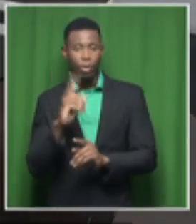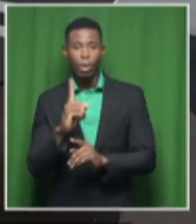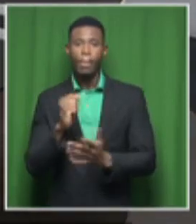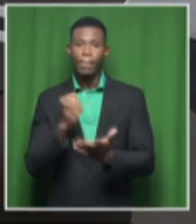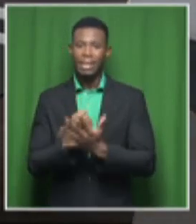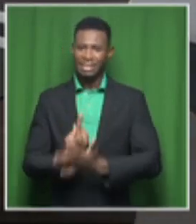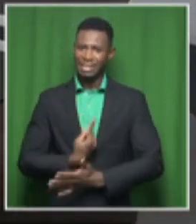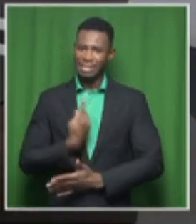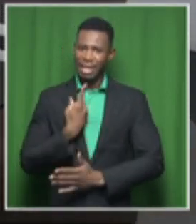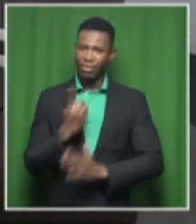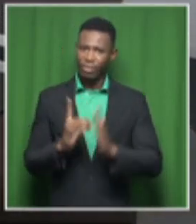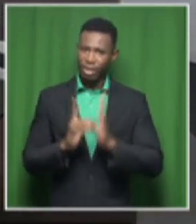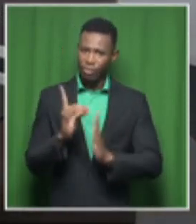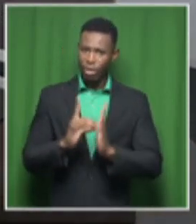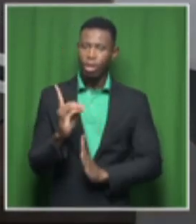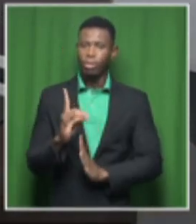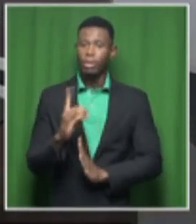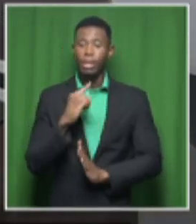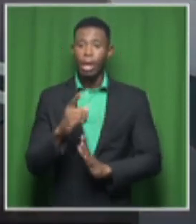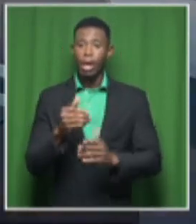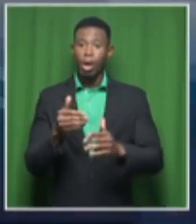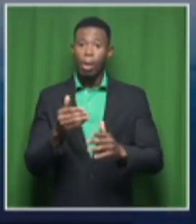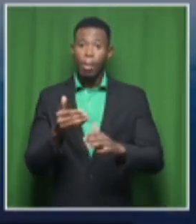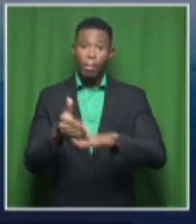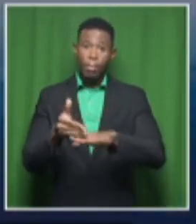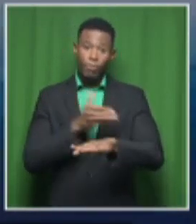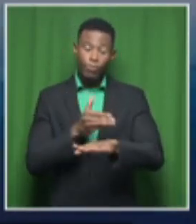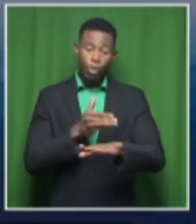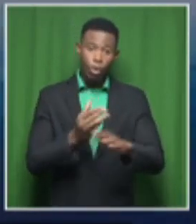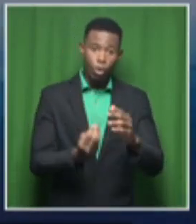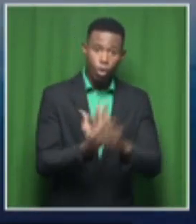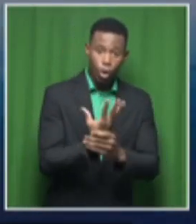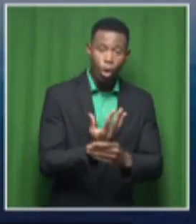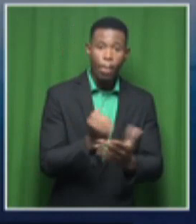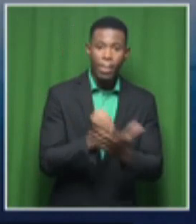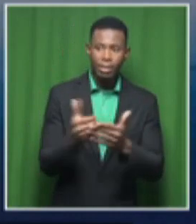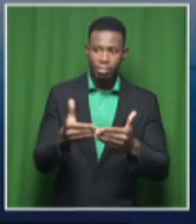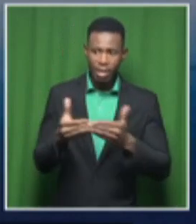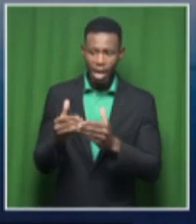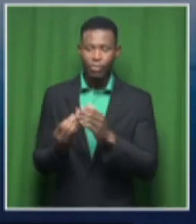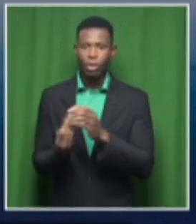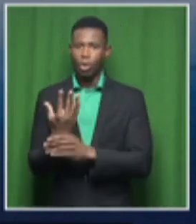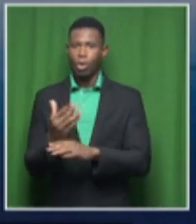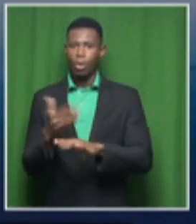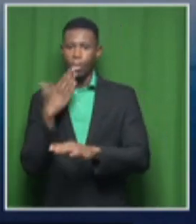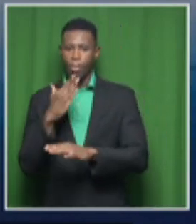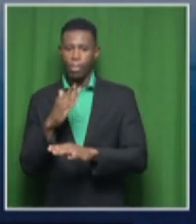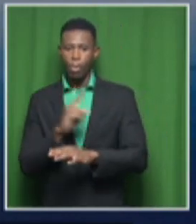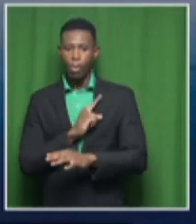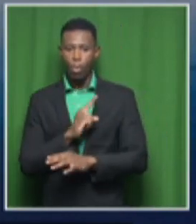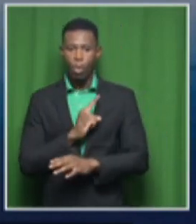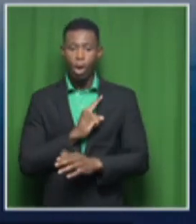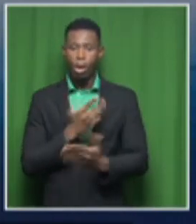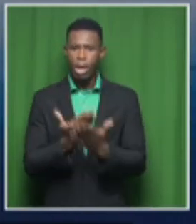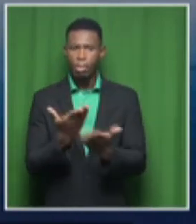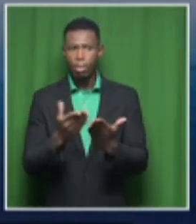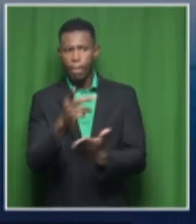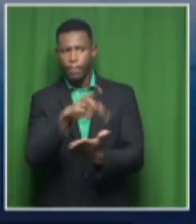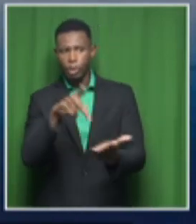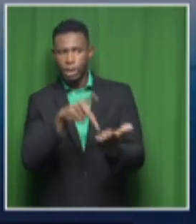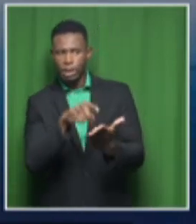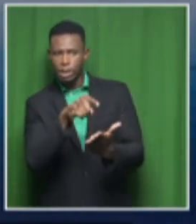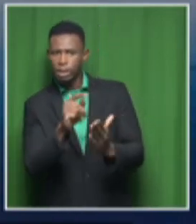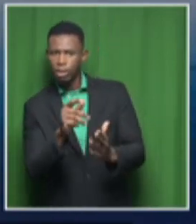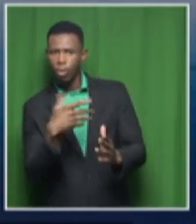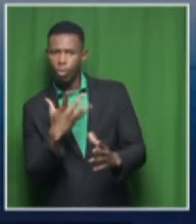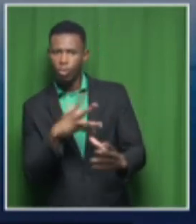must be careful to grow before you grow. In other words, I'm trying to say that you can seek to grow within the position. You might want to